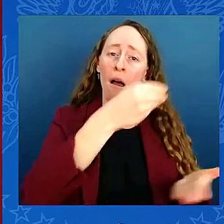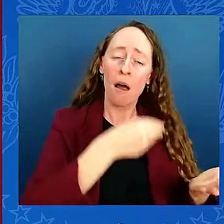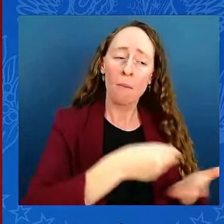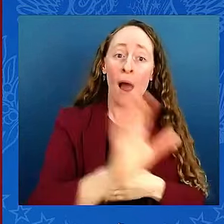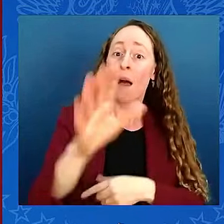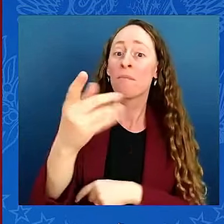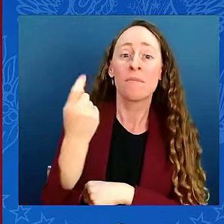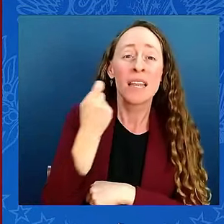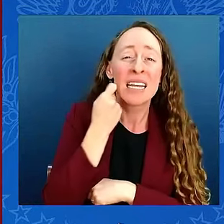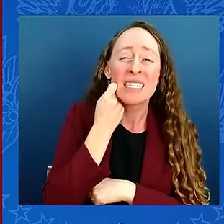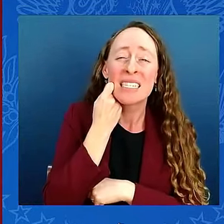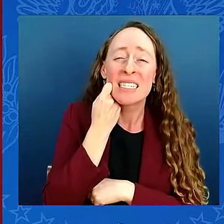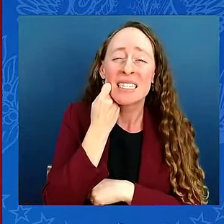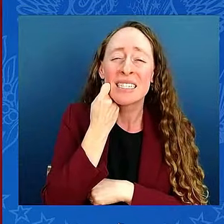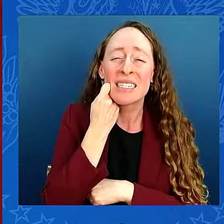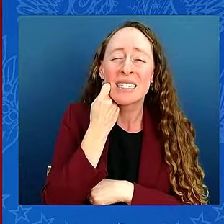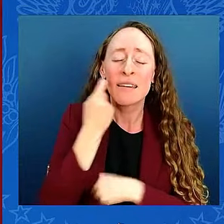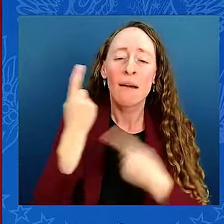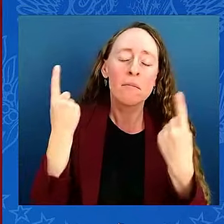for free.